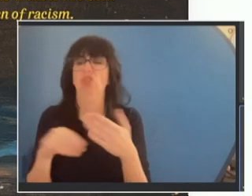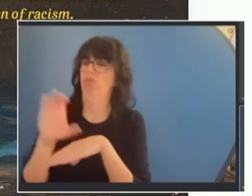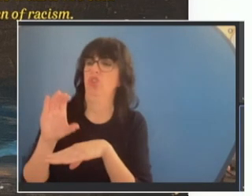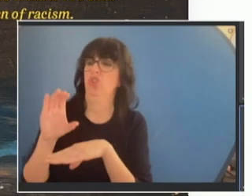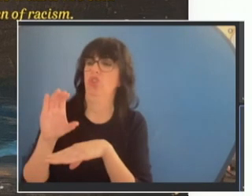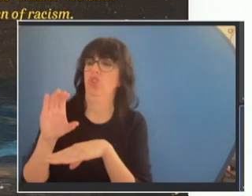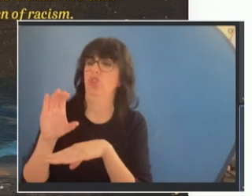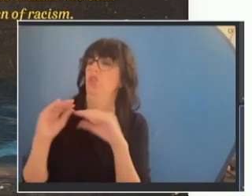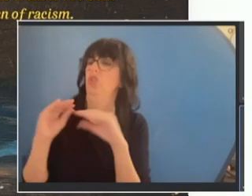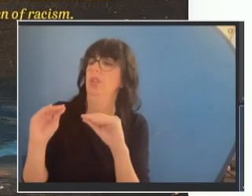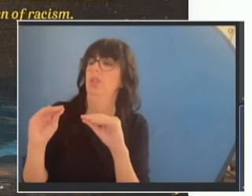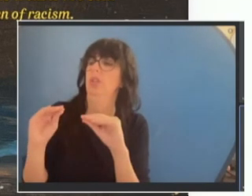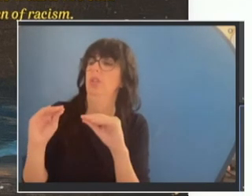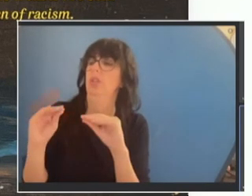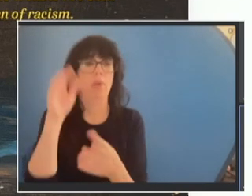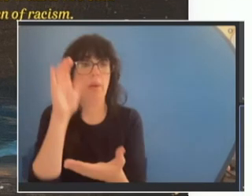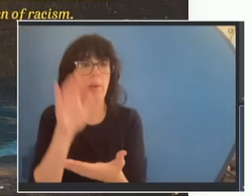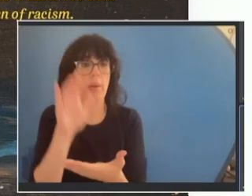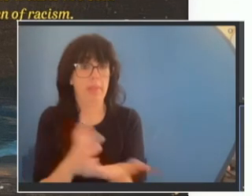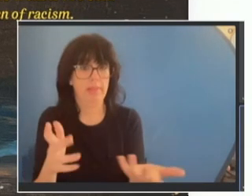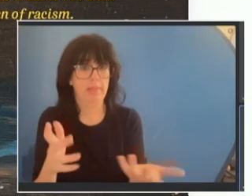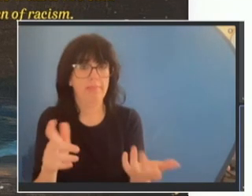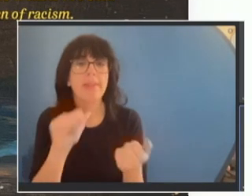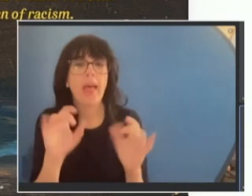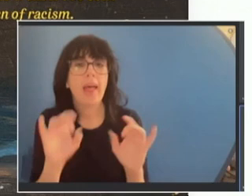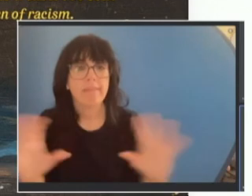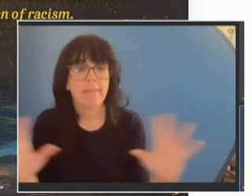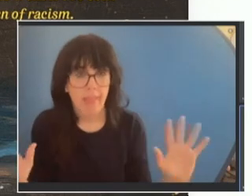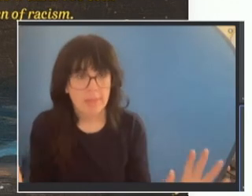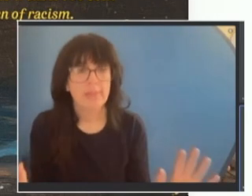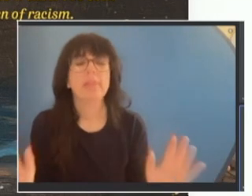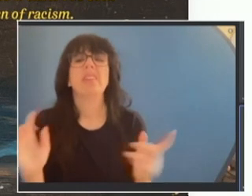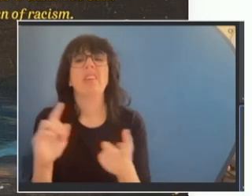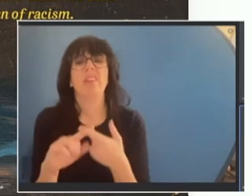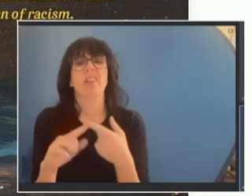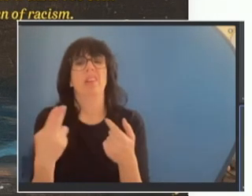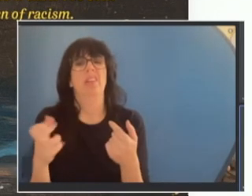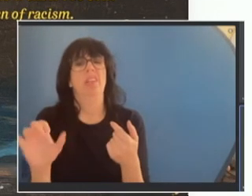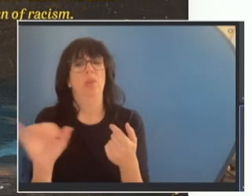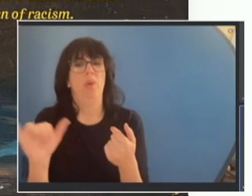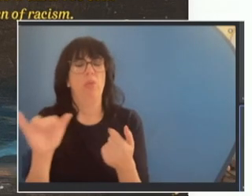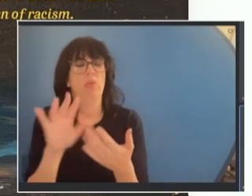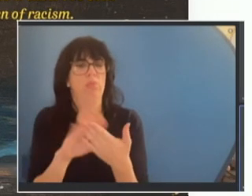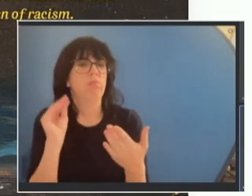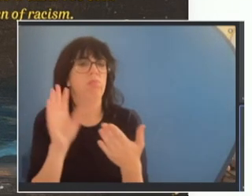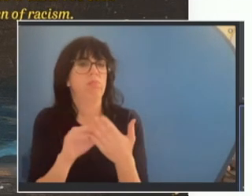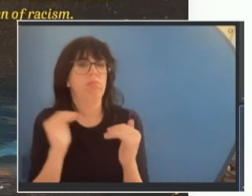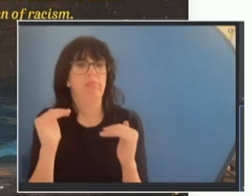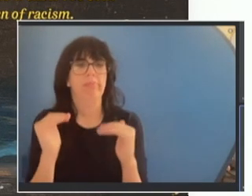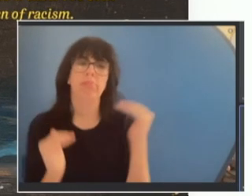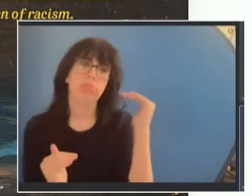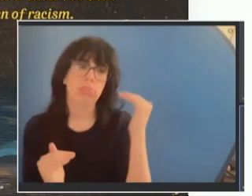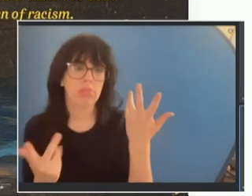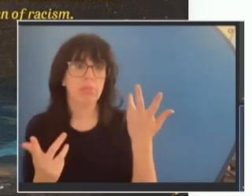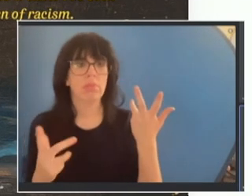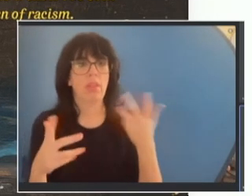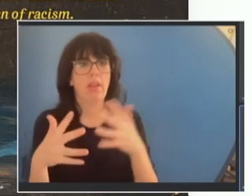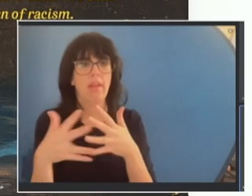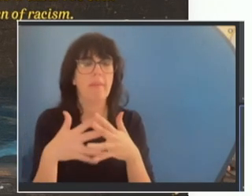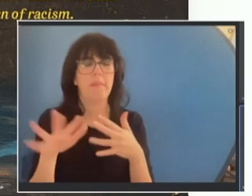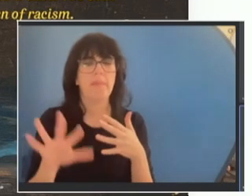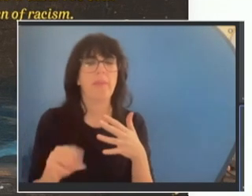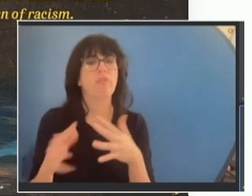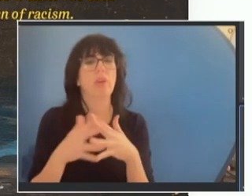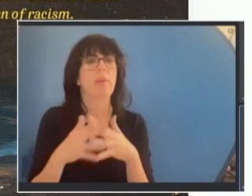in nonviolence. Bayard was also learning about the injustices that African Americans faced. Julia supported